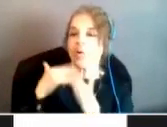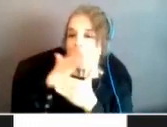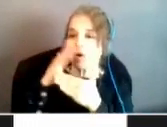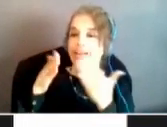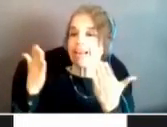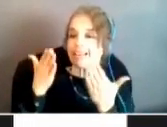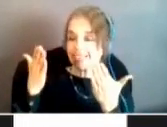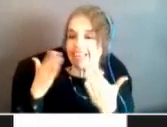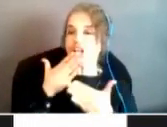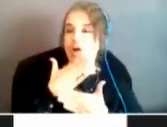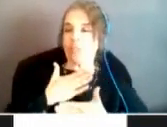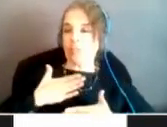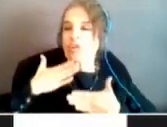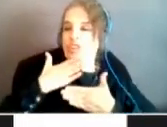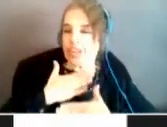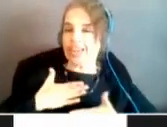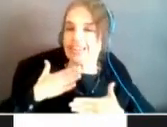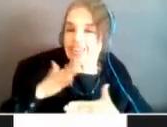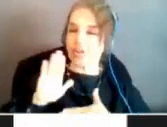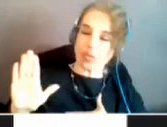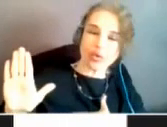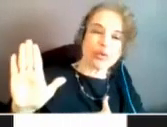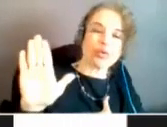here. And I just appreciate your